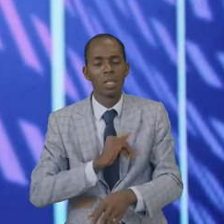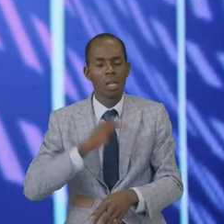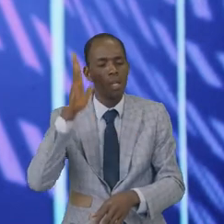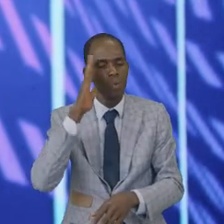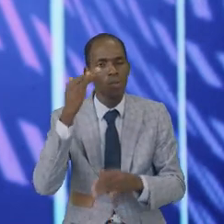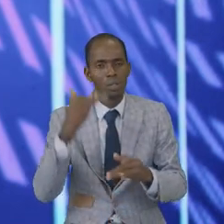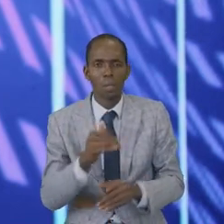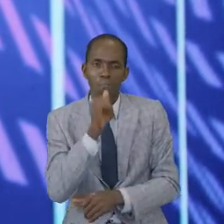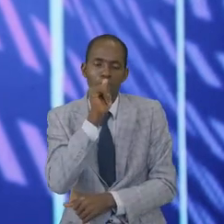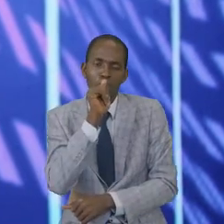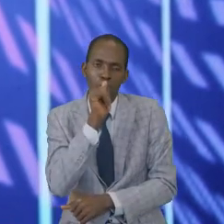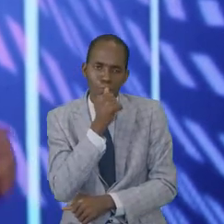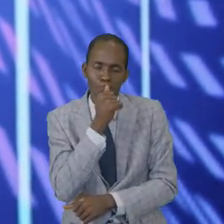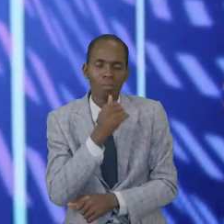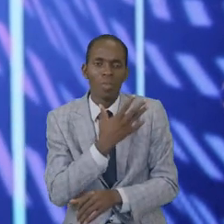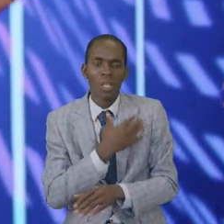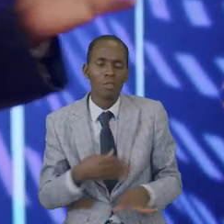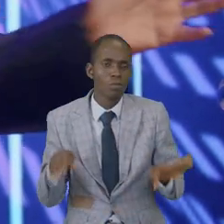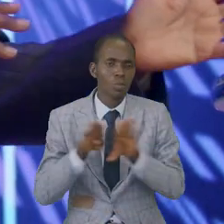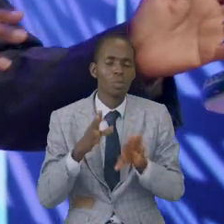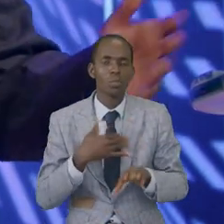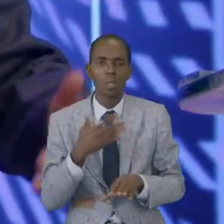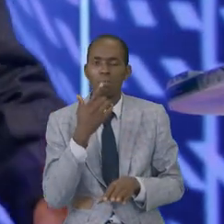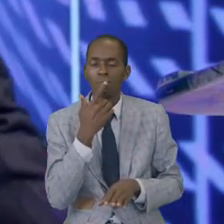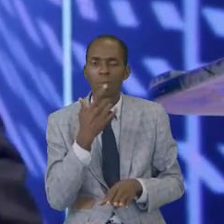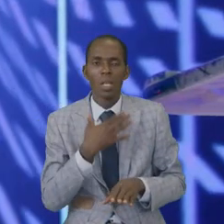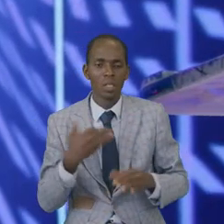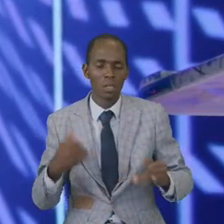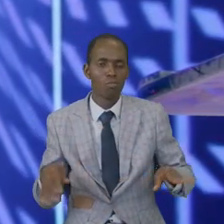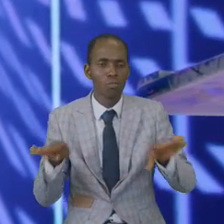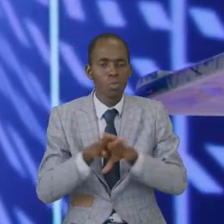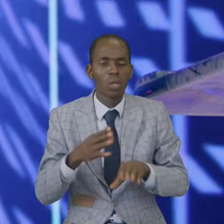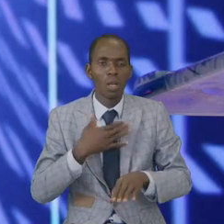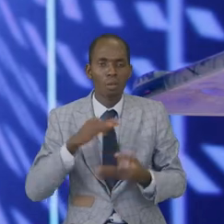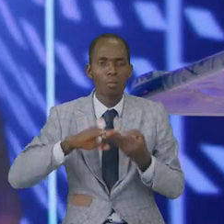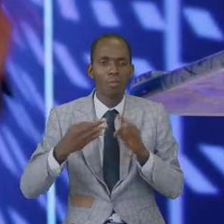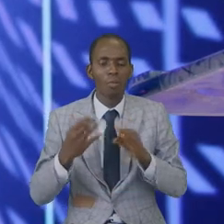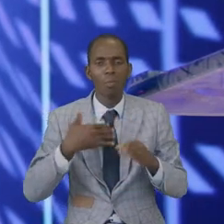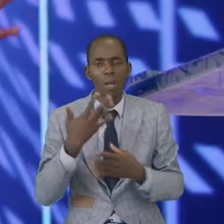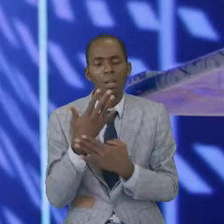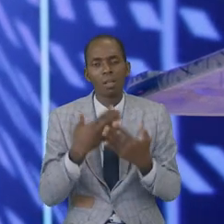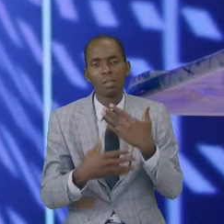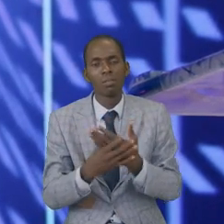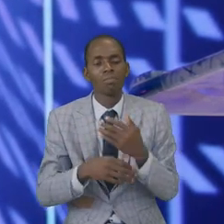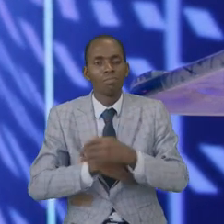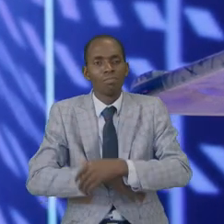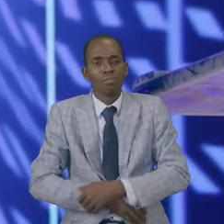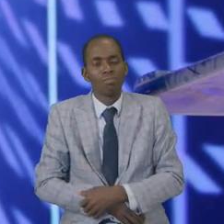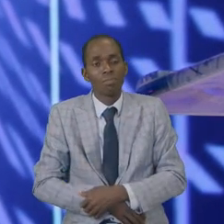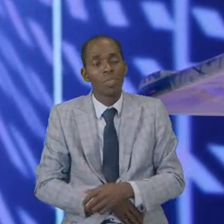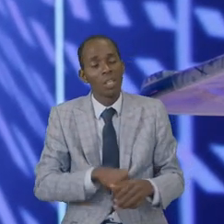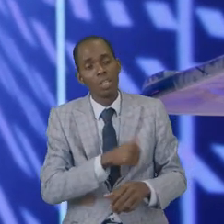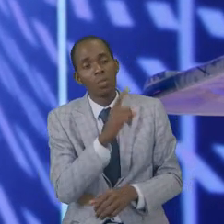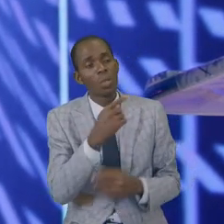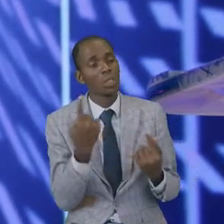they want to do. At that time when the enemies saw, they were now relaxed, no rebuke for any sin,